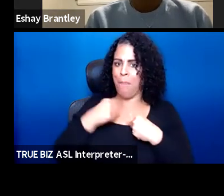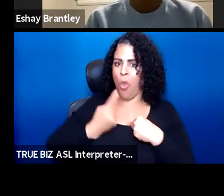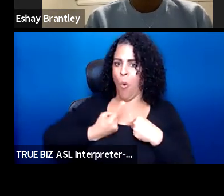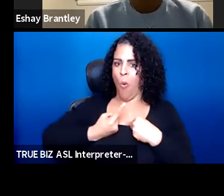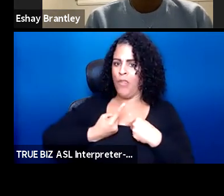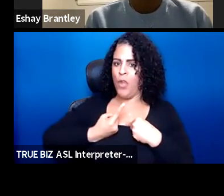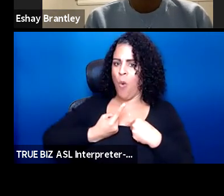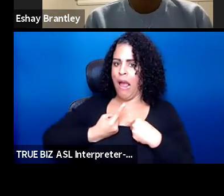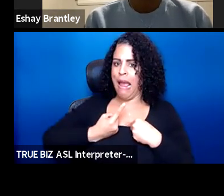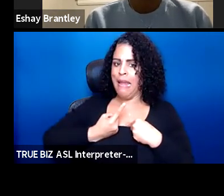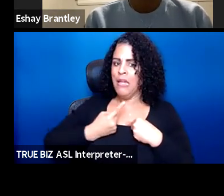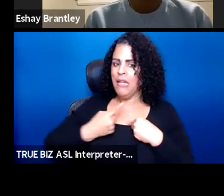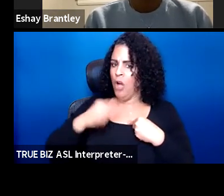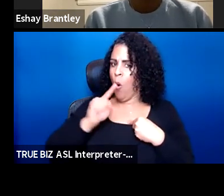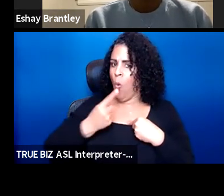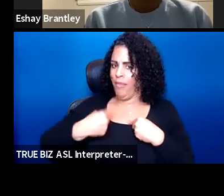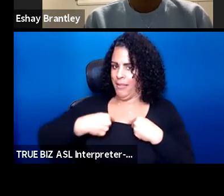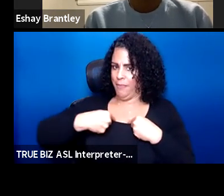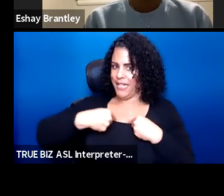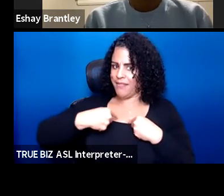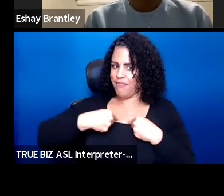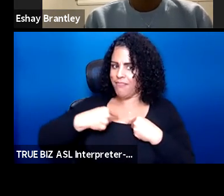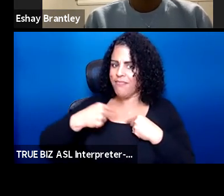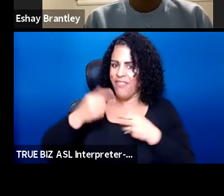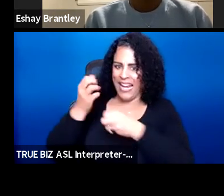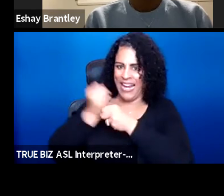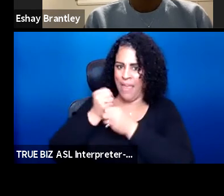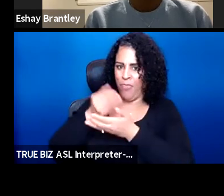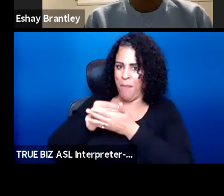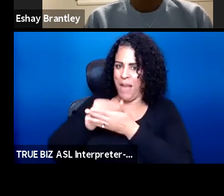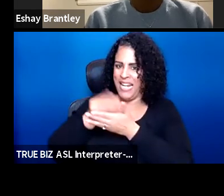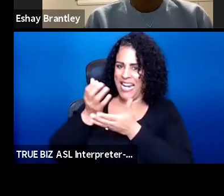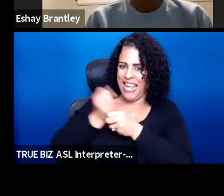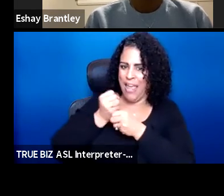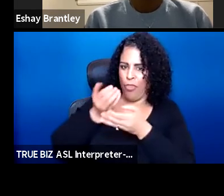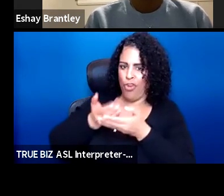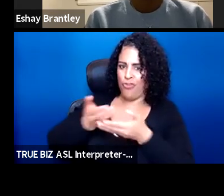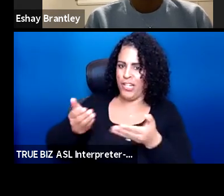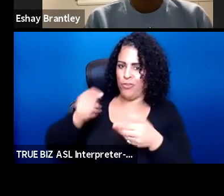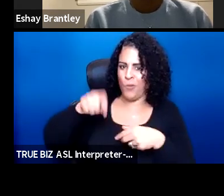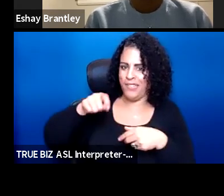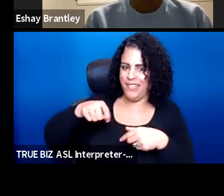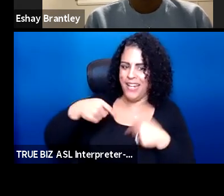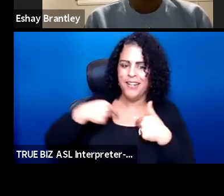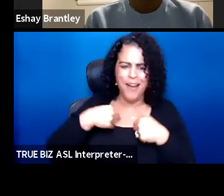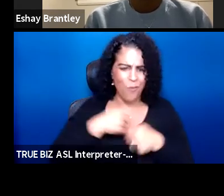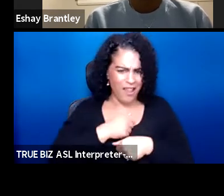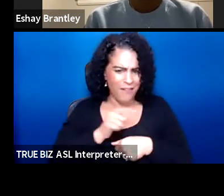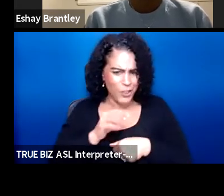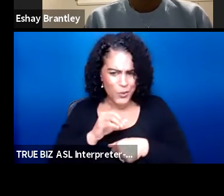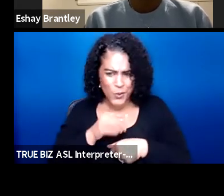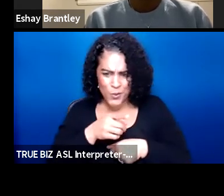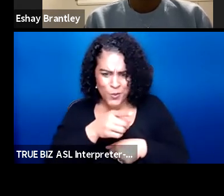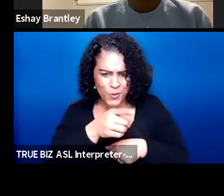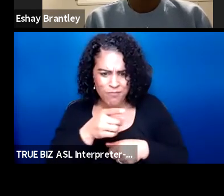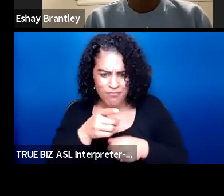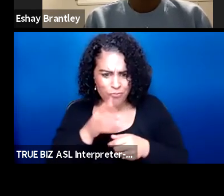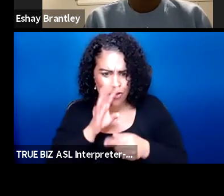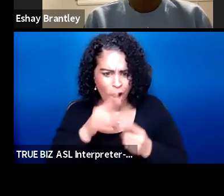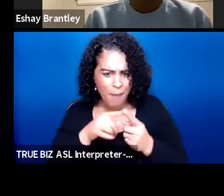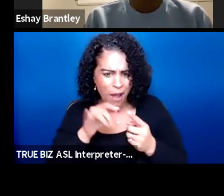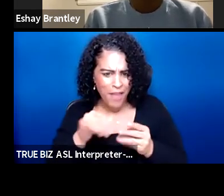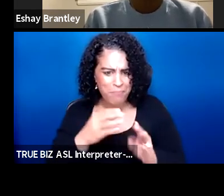has to just be me, and I'm the only one that gets these resources, you know. So yeah, I would love to, you know, move into that part